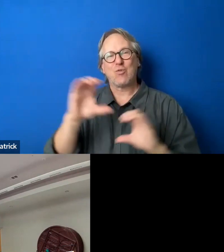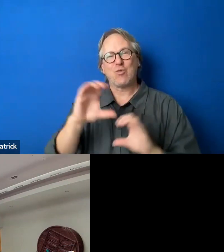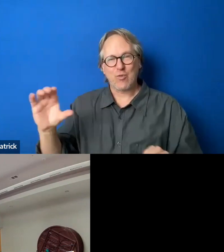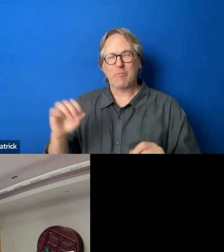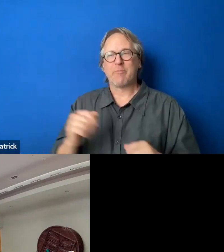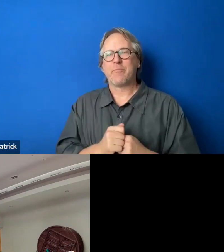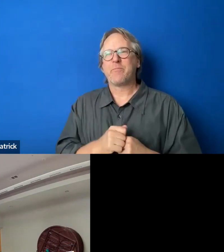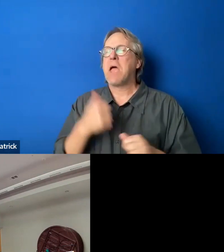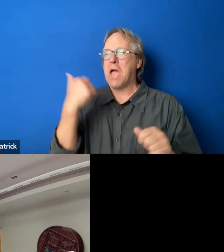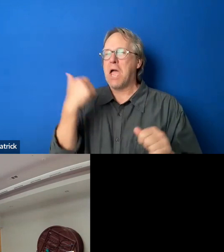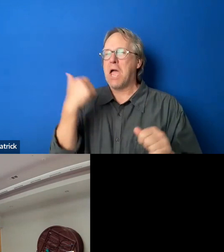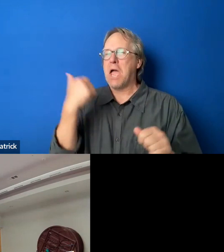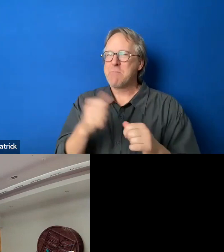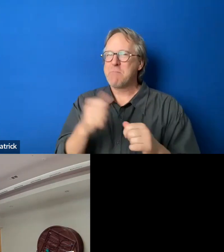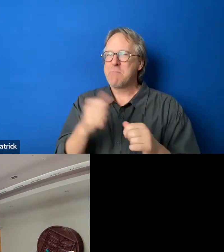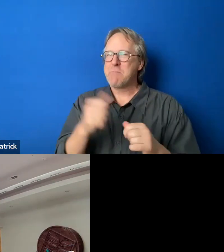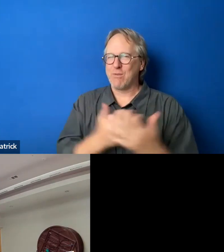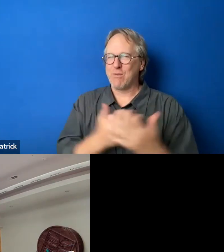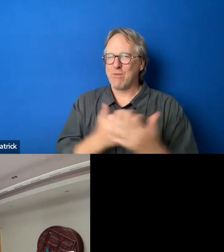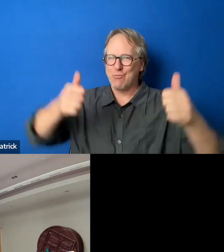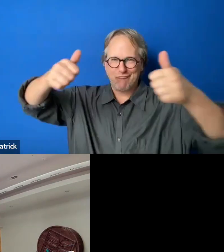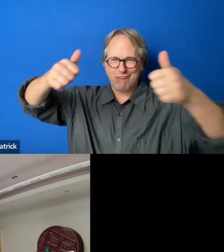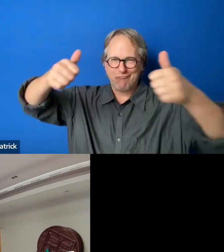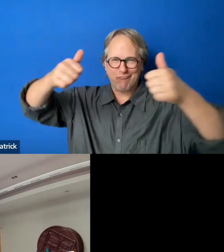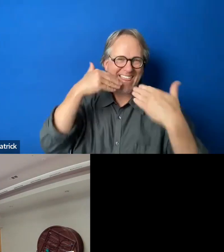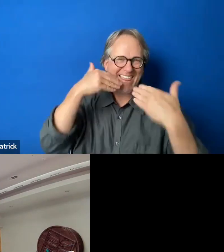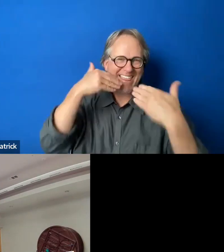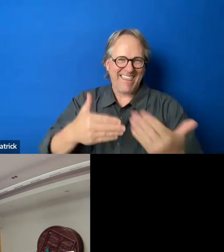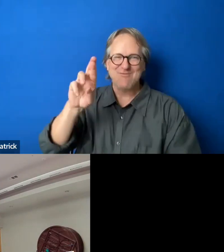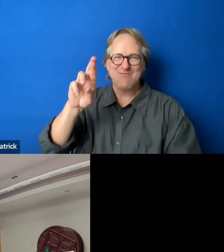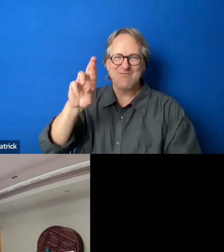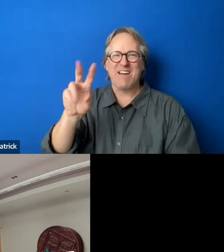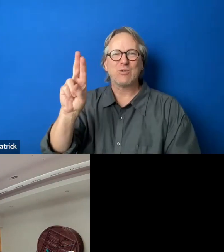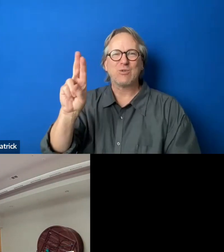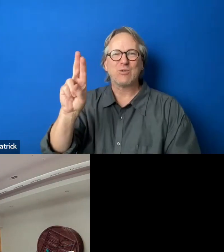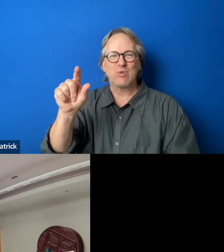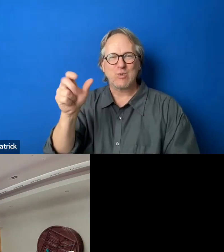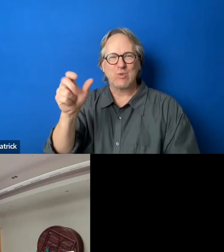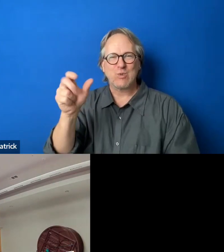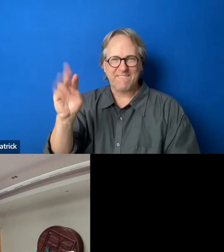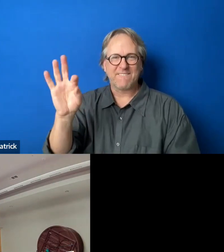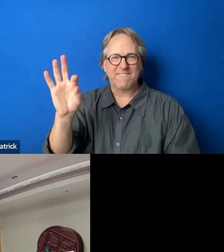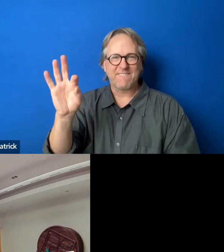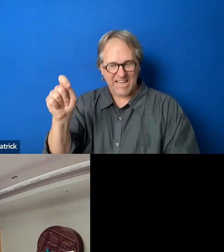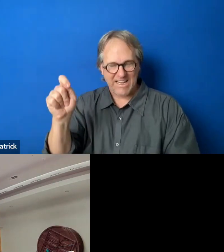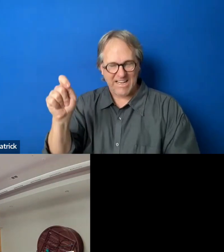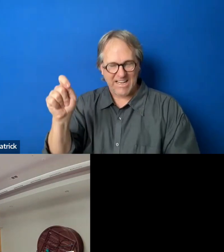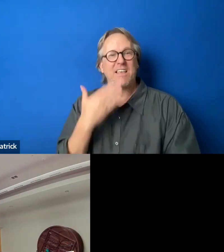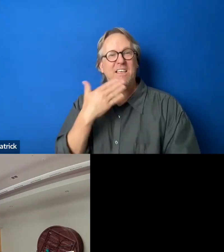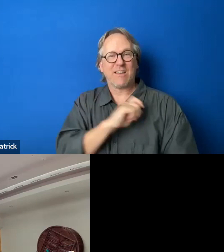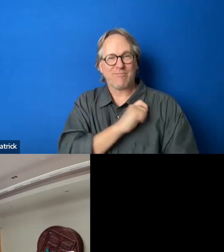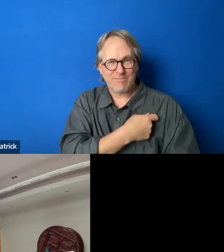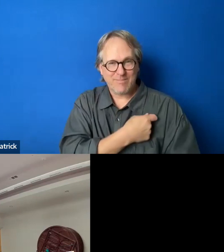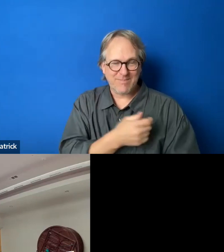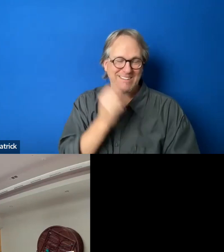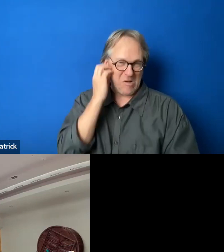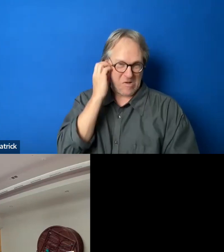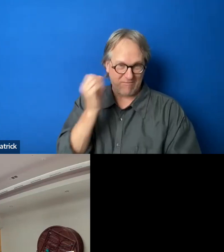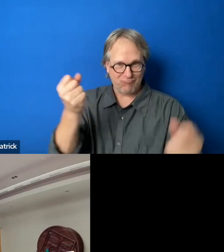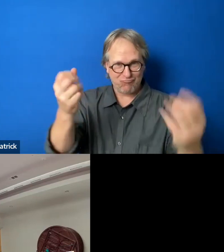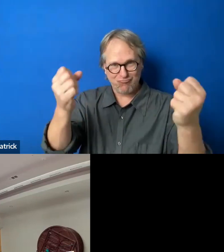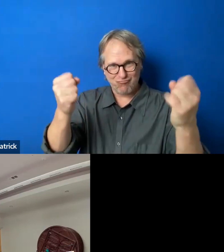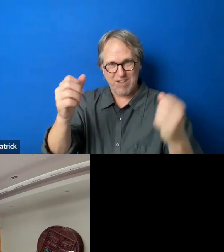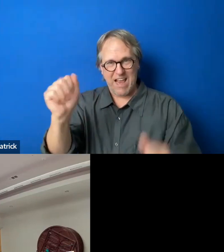do remember everybody. Thank you, Reverend Suzanne Fass, for presenting. Thank you, Mr. Patrick Galasso, for doing